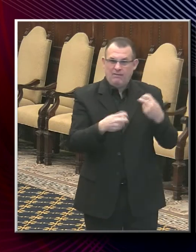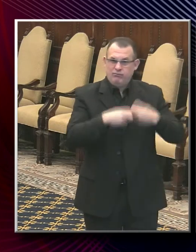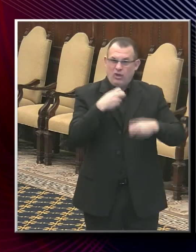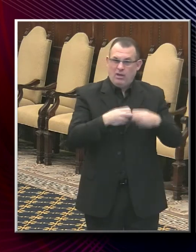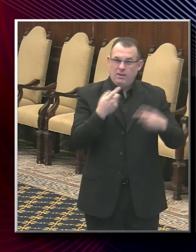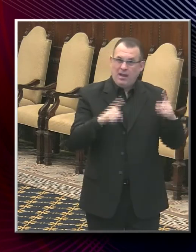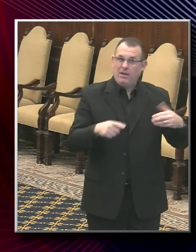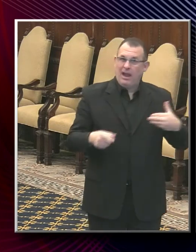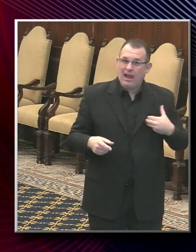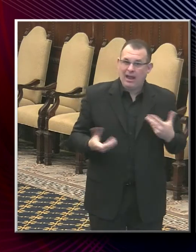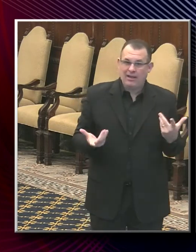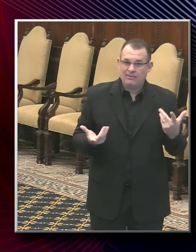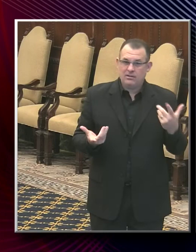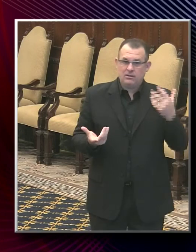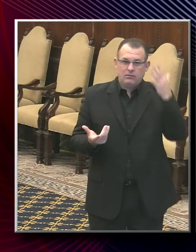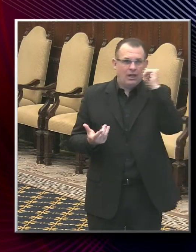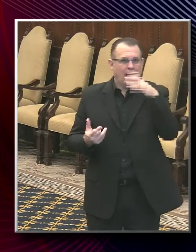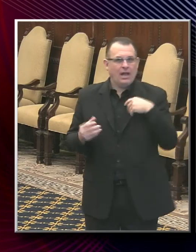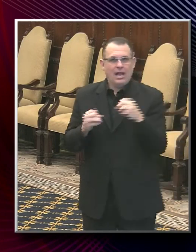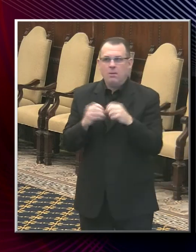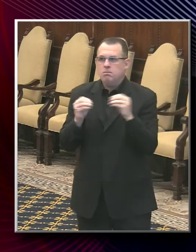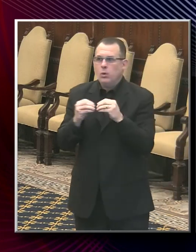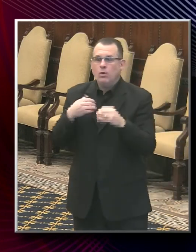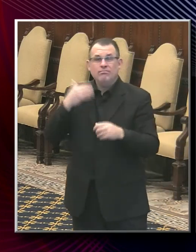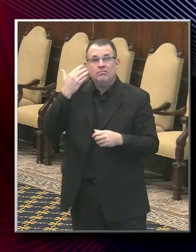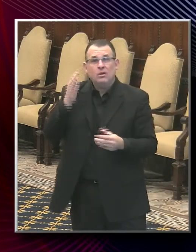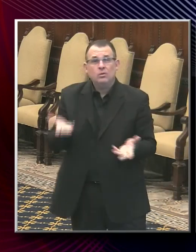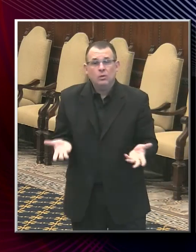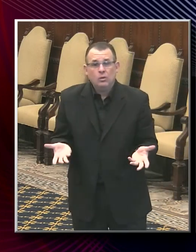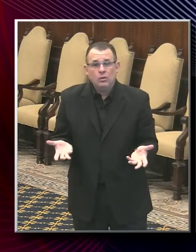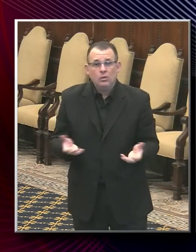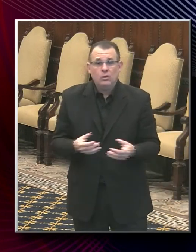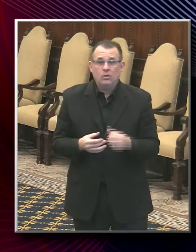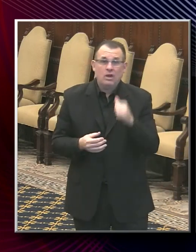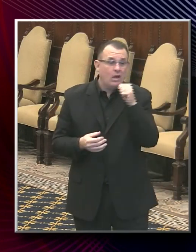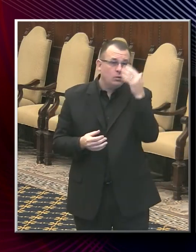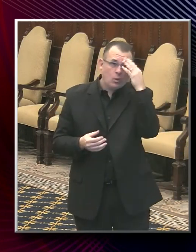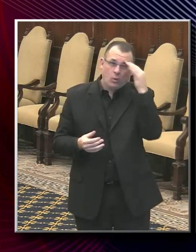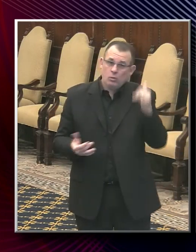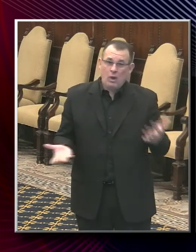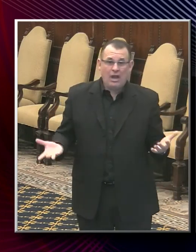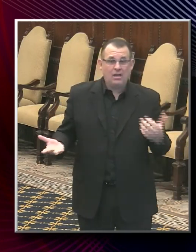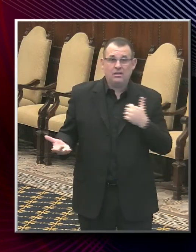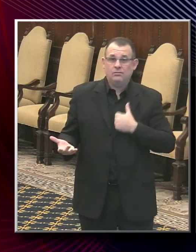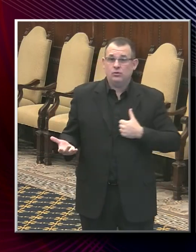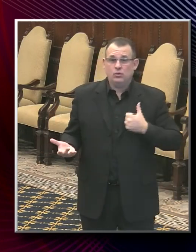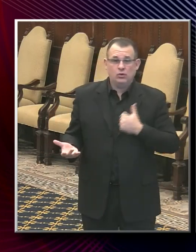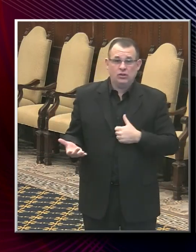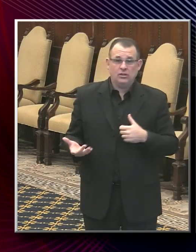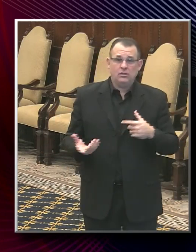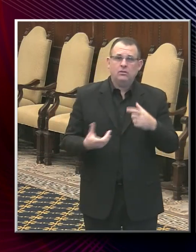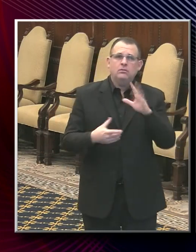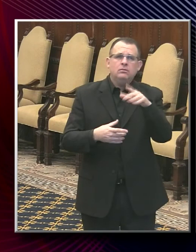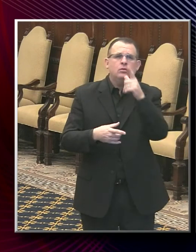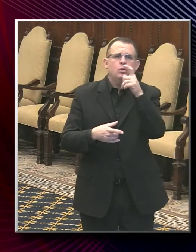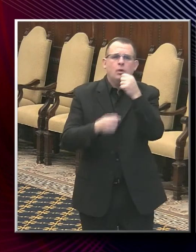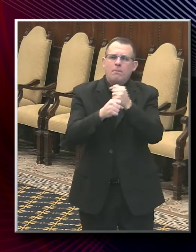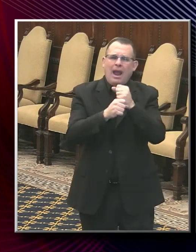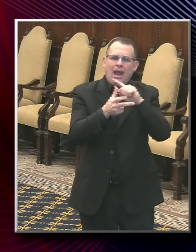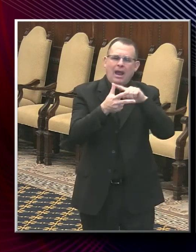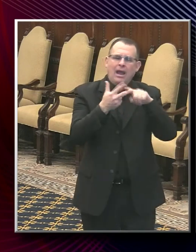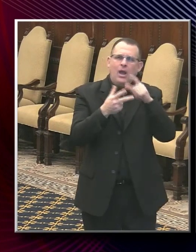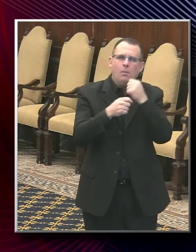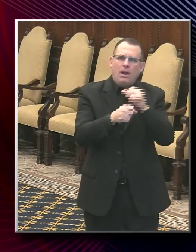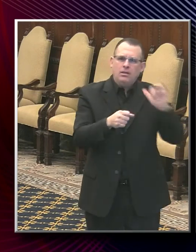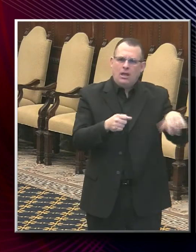why we can't get more of them. So I wish one of you would run a story on why. Do you know who does manufacture them? I got a couple of